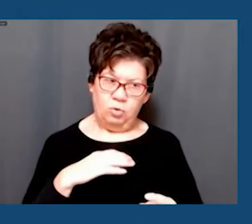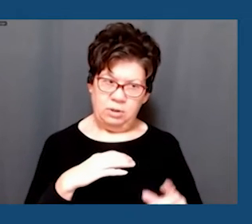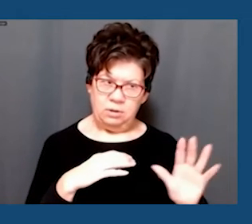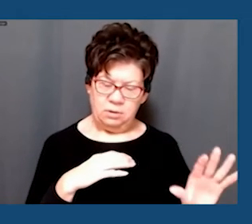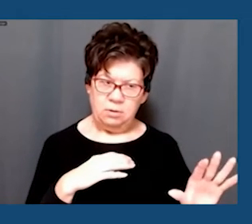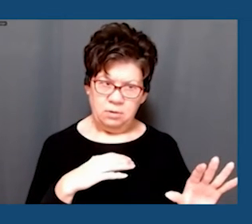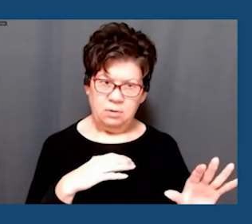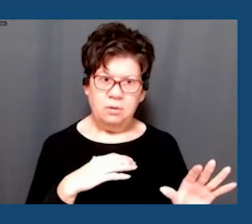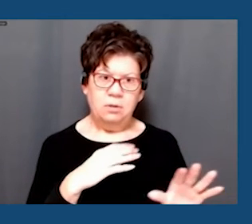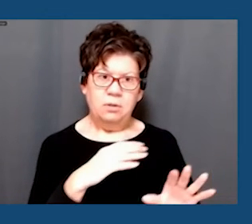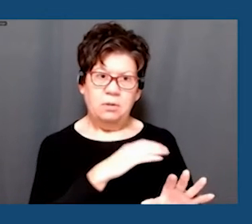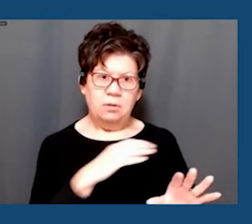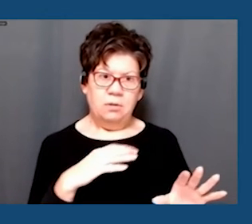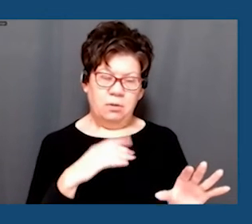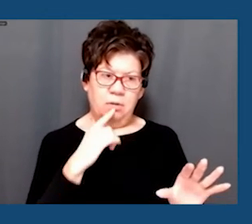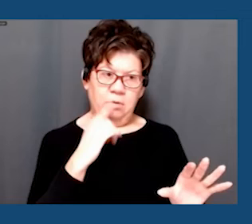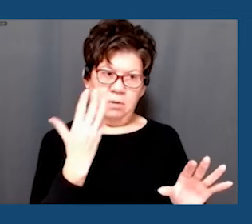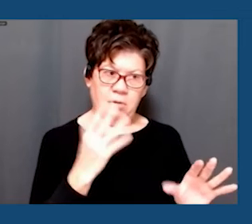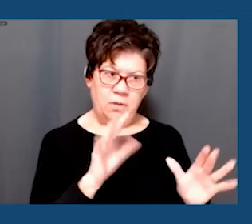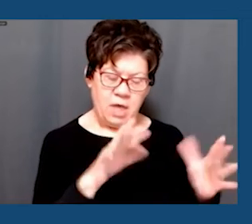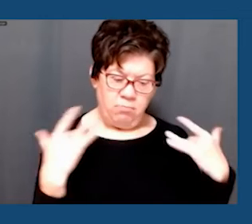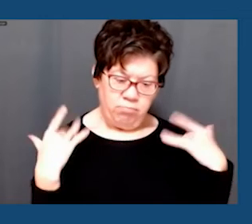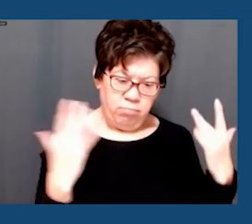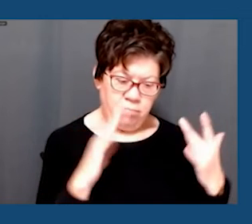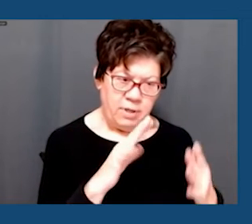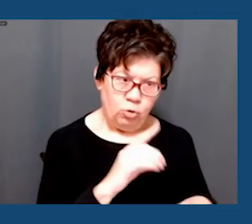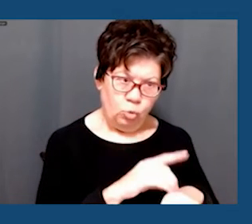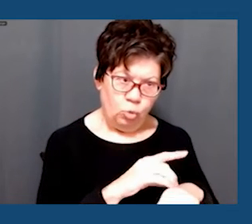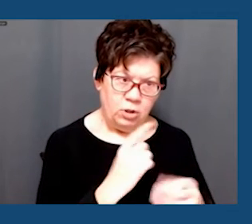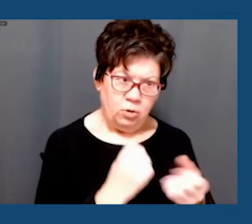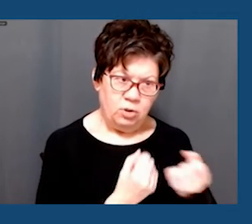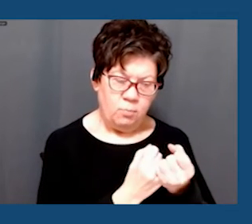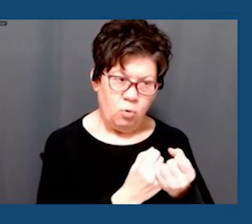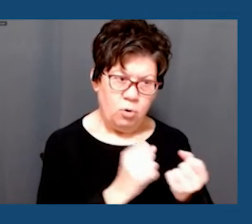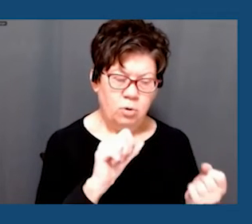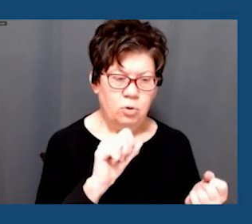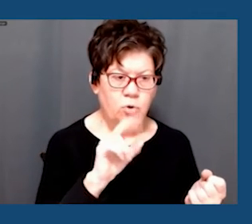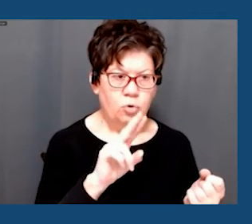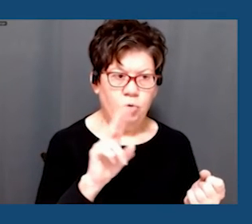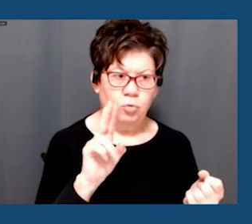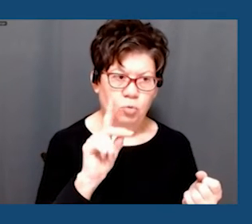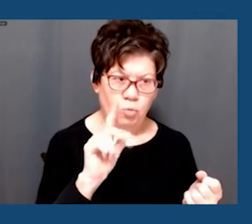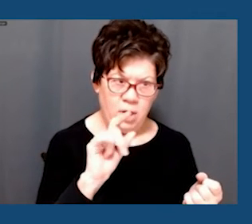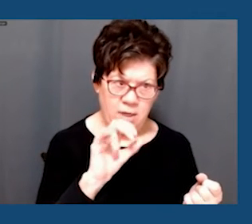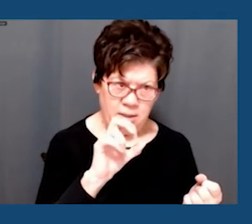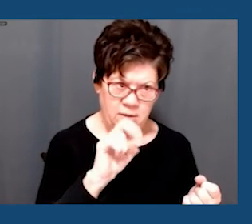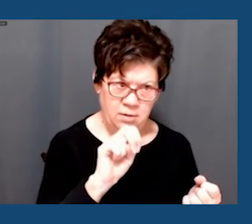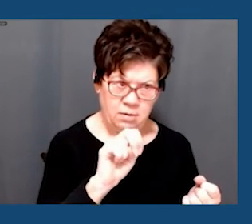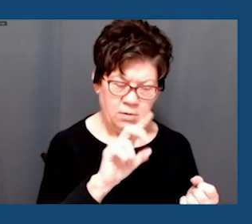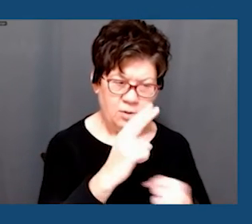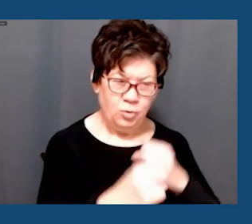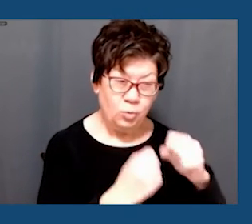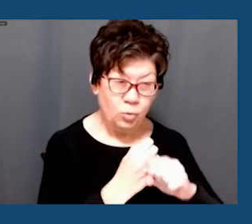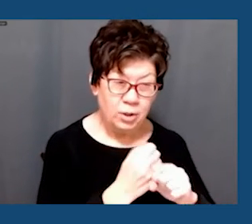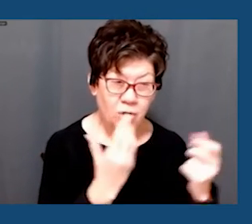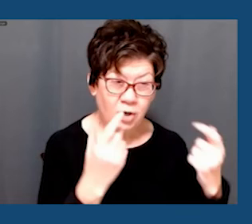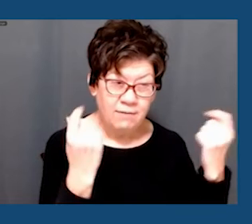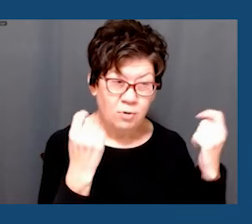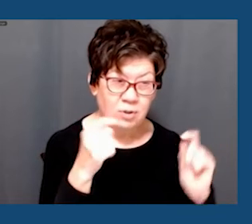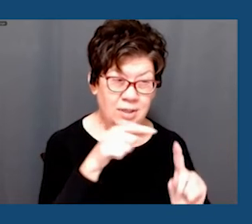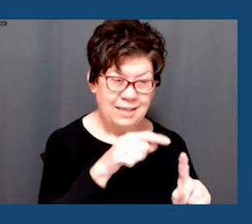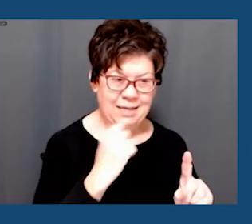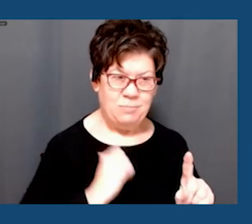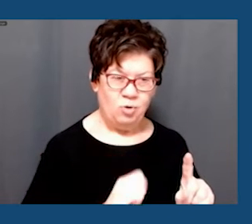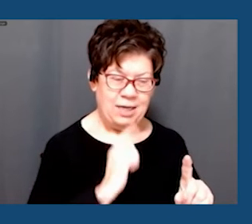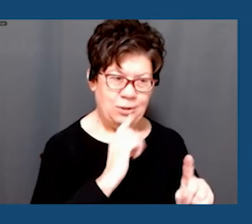It is a dereliction of duty that they refuse to give support to Ukraine on the 2-year anniversary of them trying to hold the